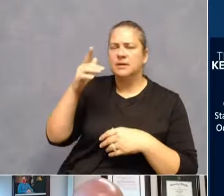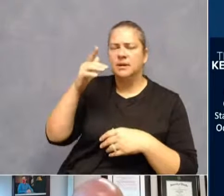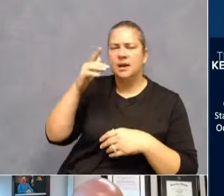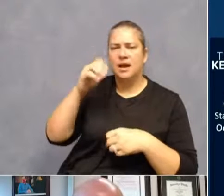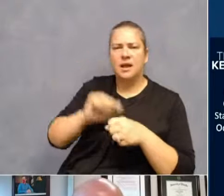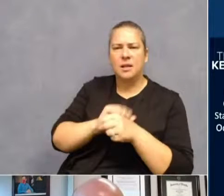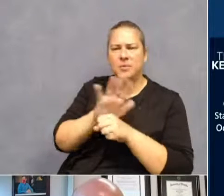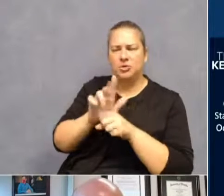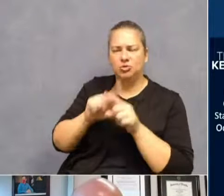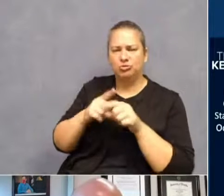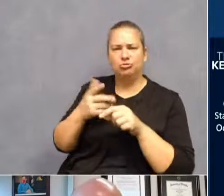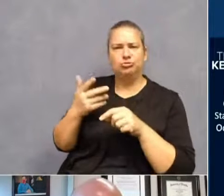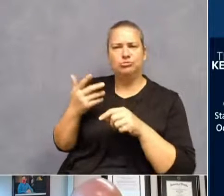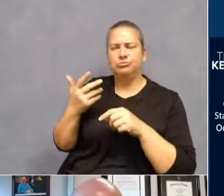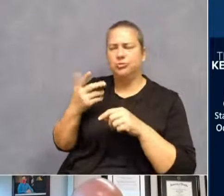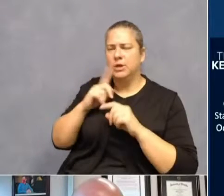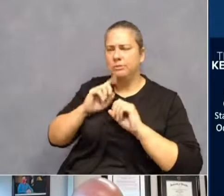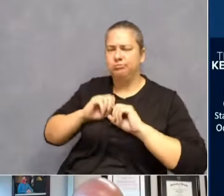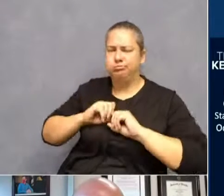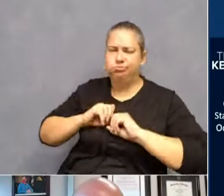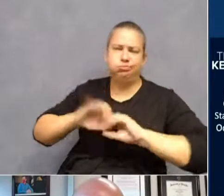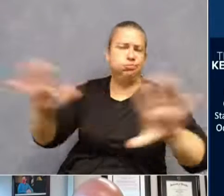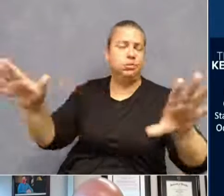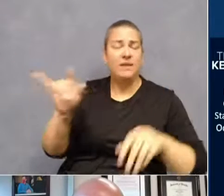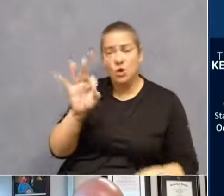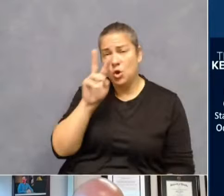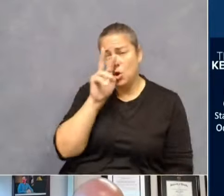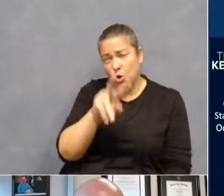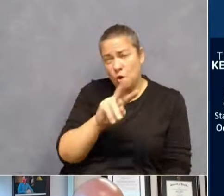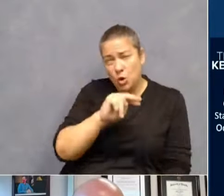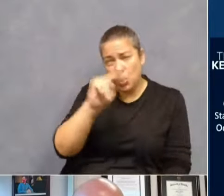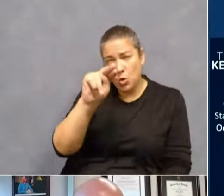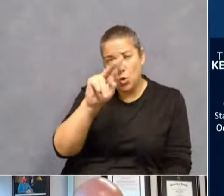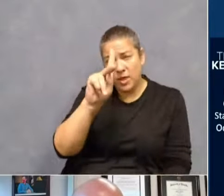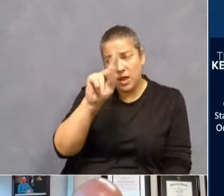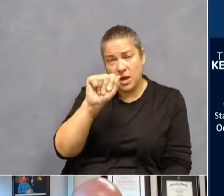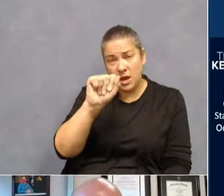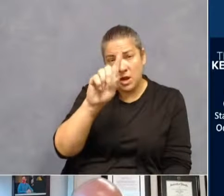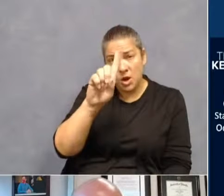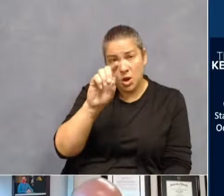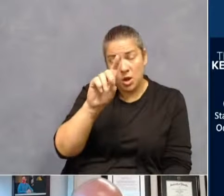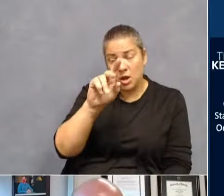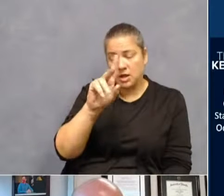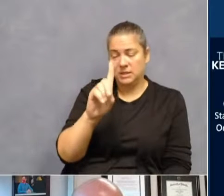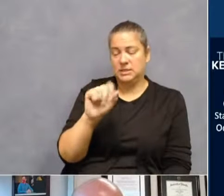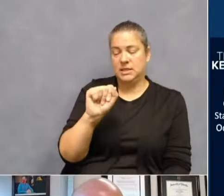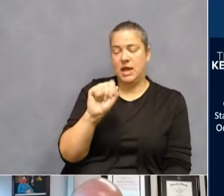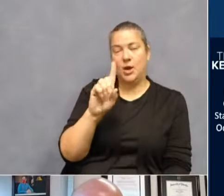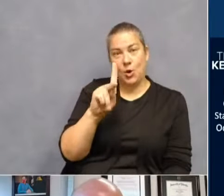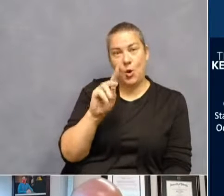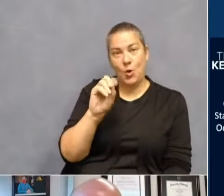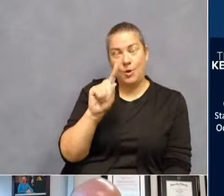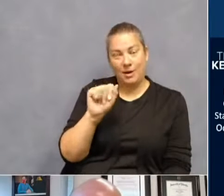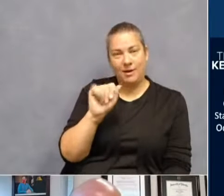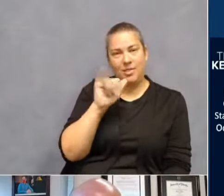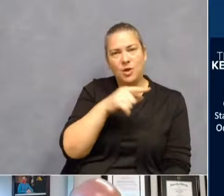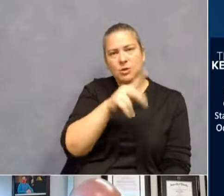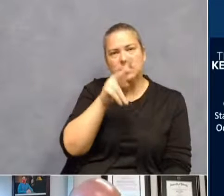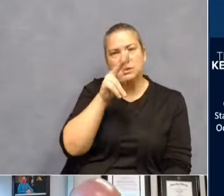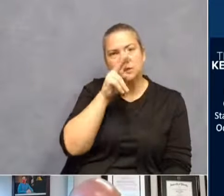cataclysmically, if you will. If you look at how North Dakota is spiking up here, those are the kind of sudden surges that you see for New